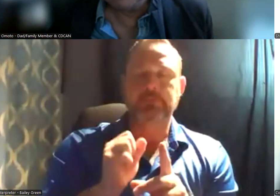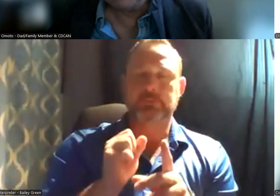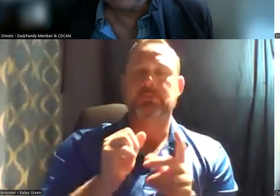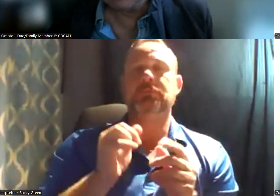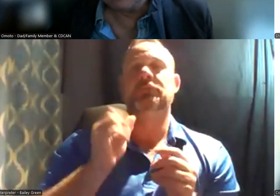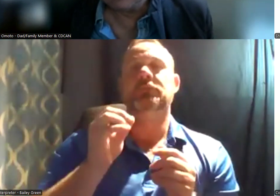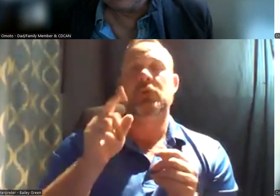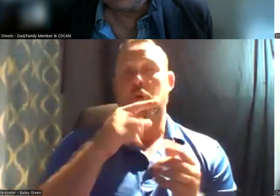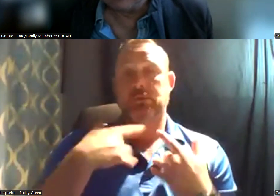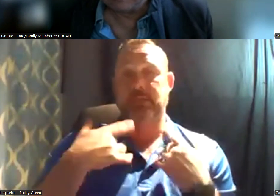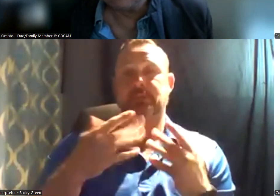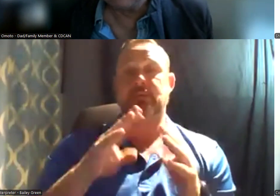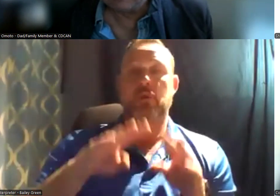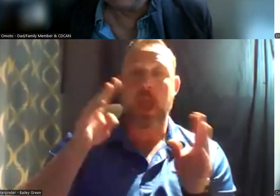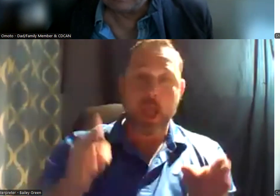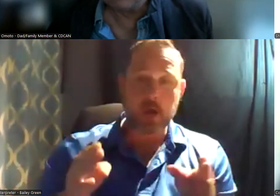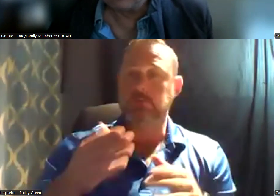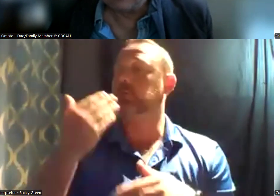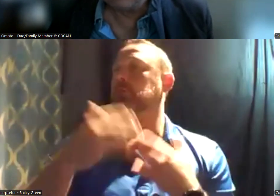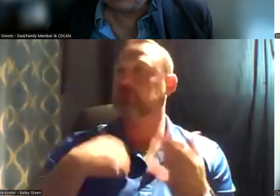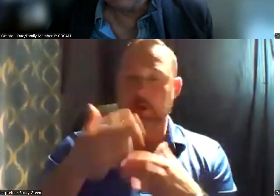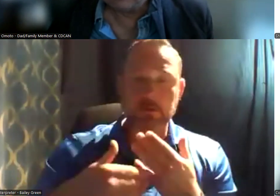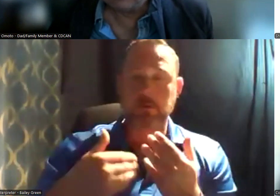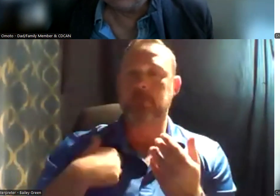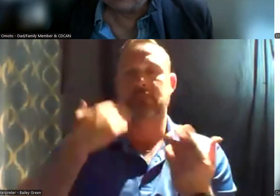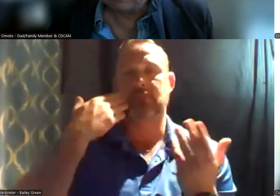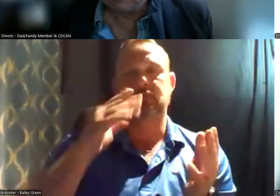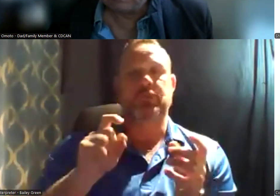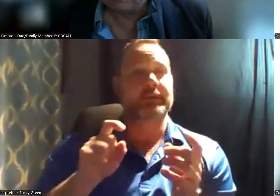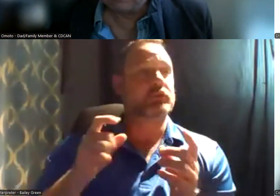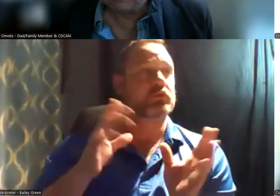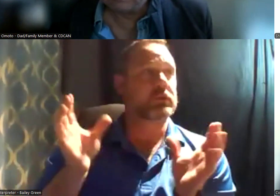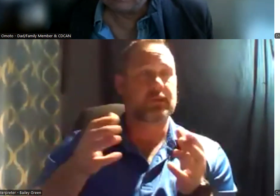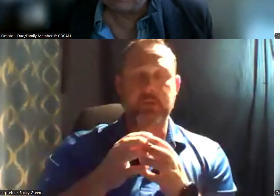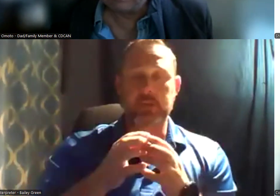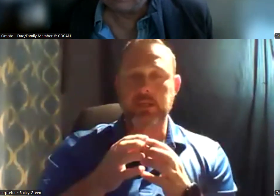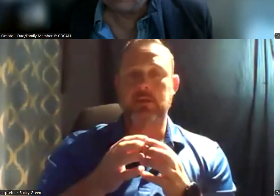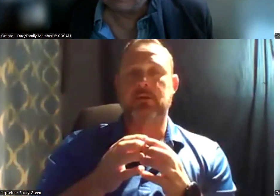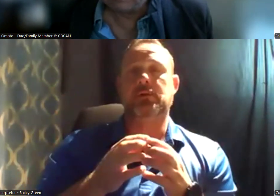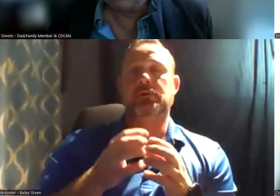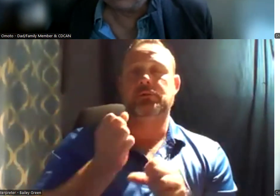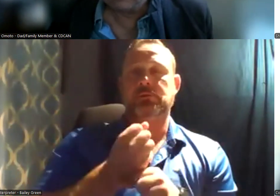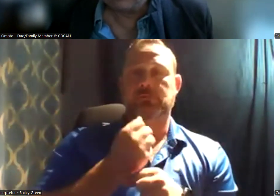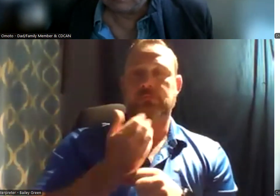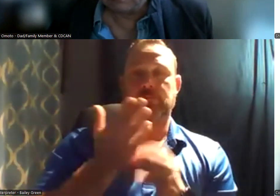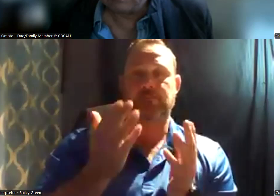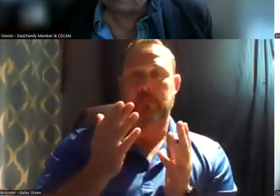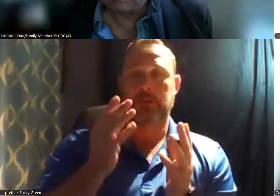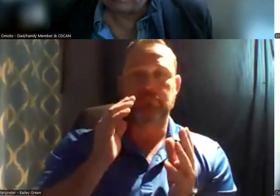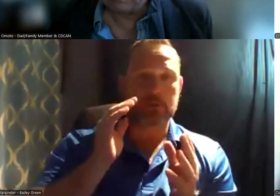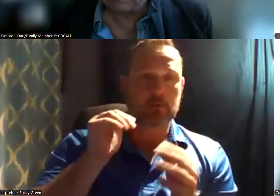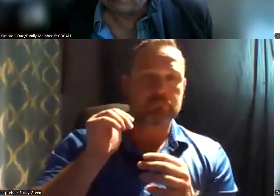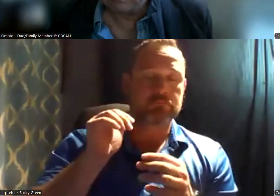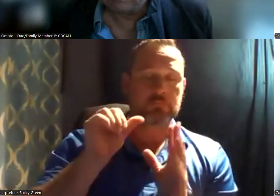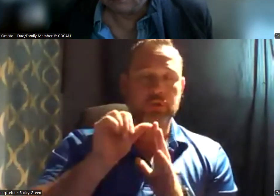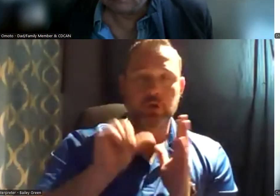that are sensitive to housing and what's going on, I don't know if we need to convene and kind of, maybe get to the Attorney General or somebody, but these things